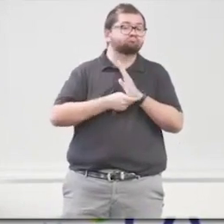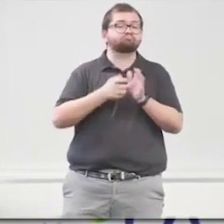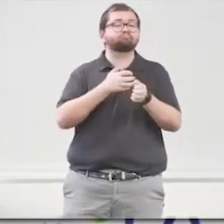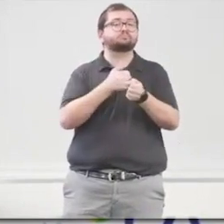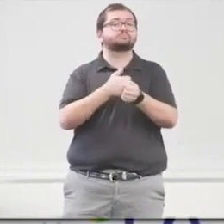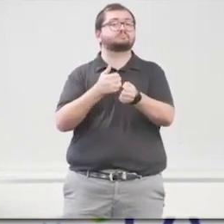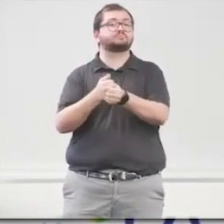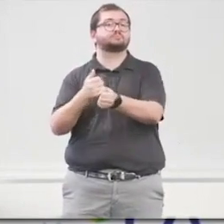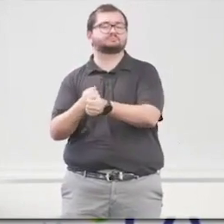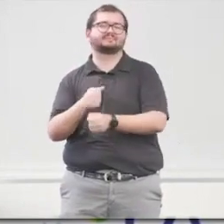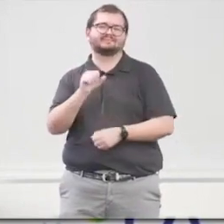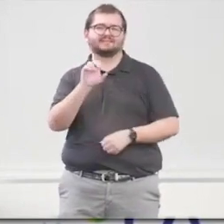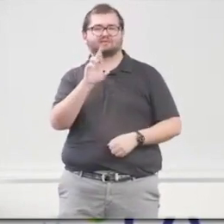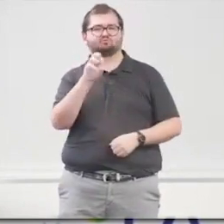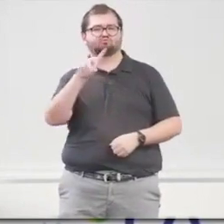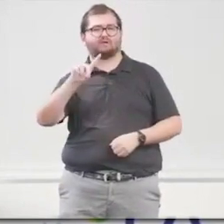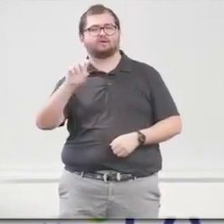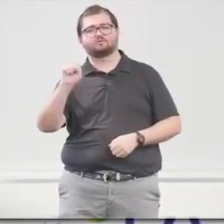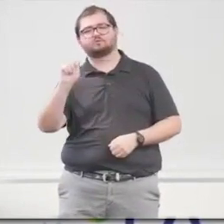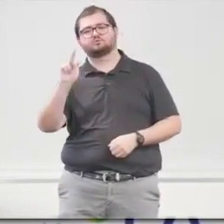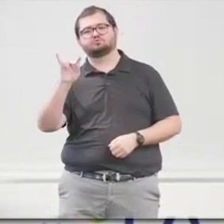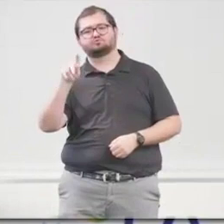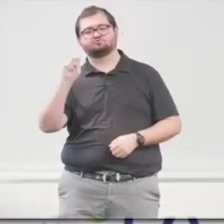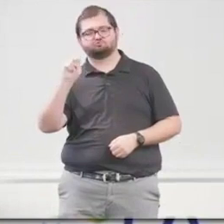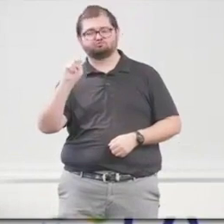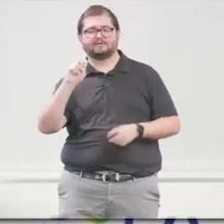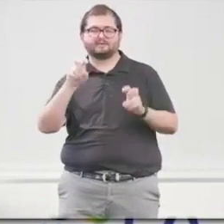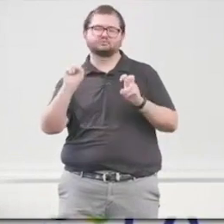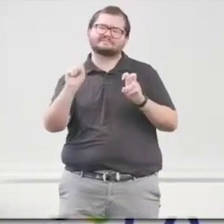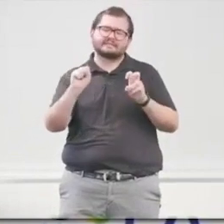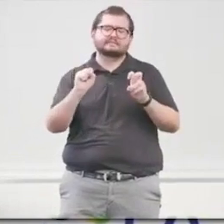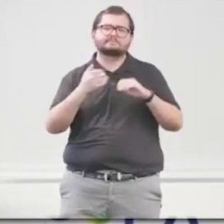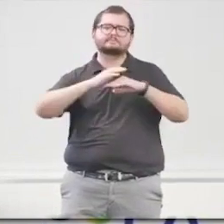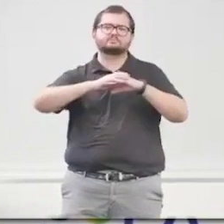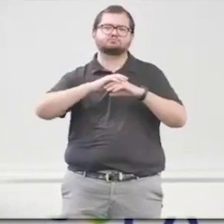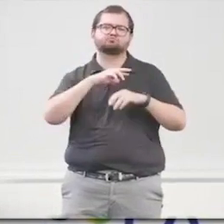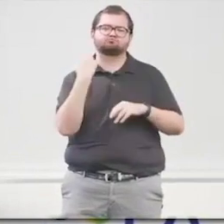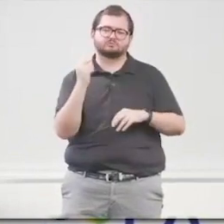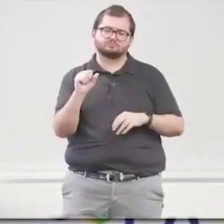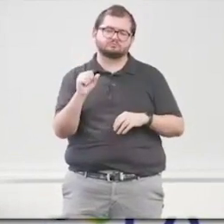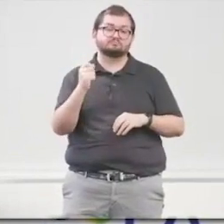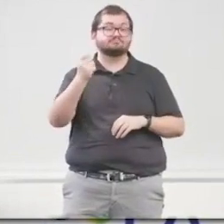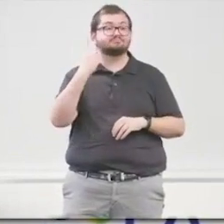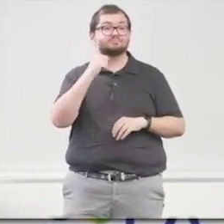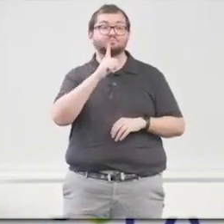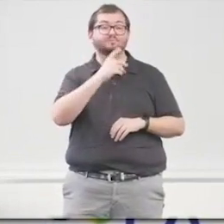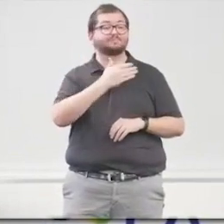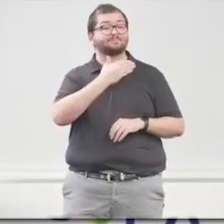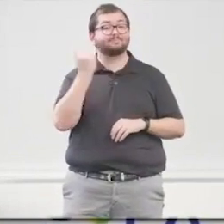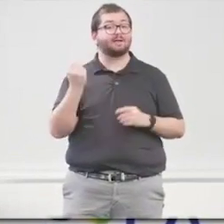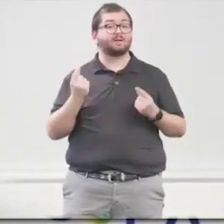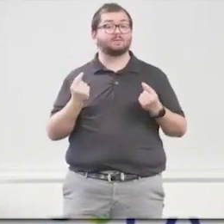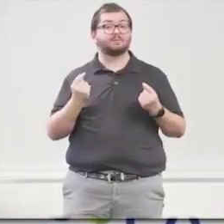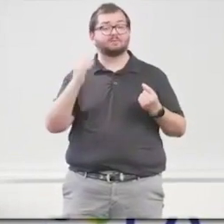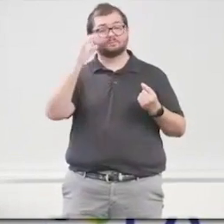with the CrowdStrike issue, that adds more risk. But ideally, the best thing to do is to have an